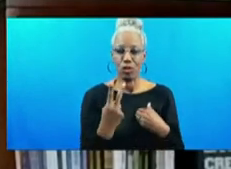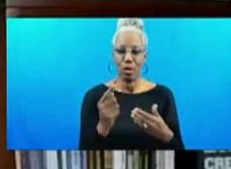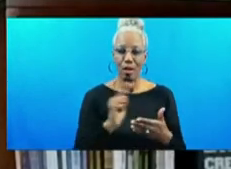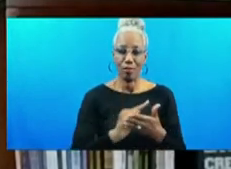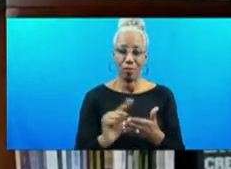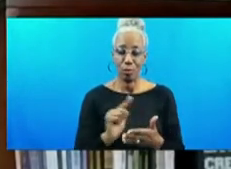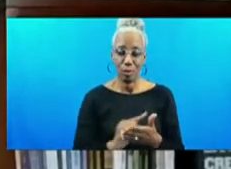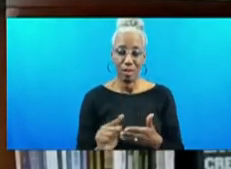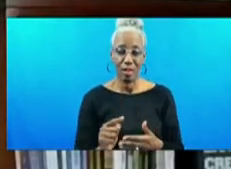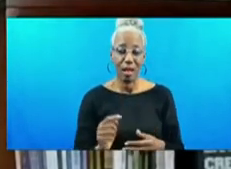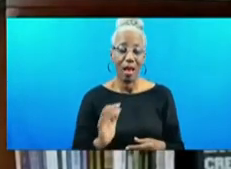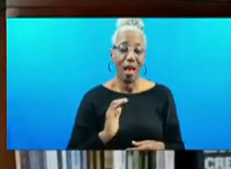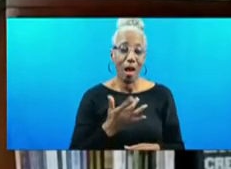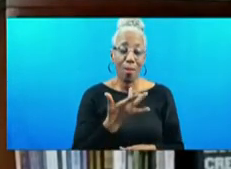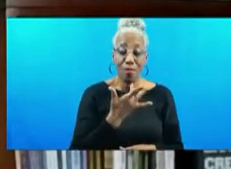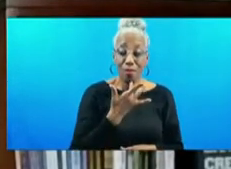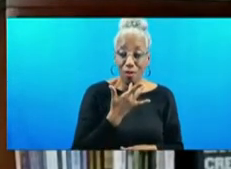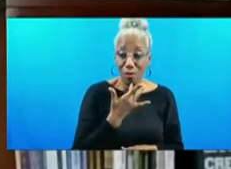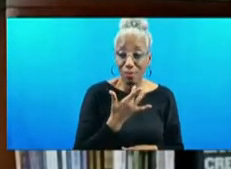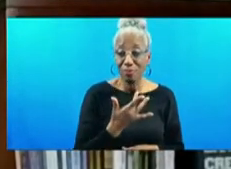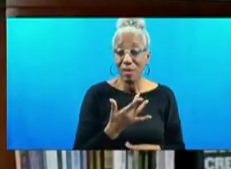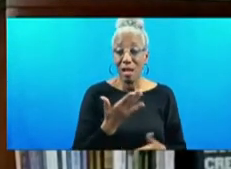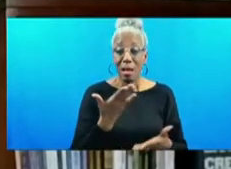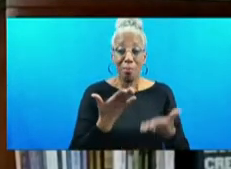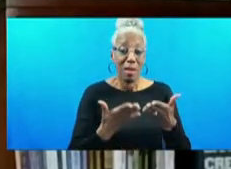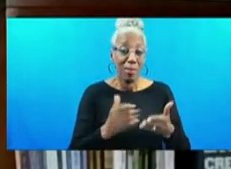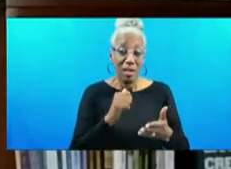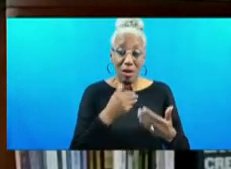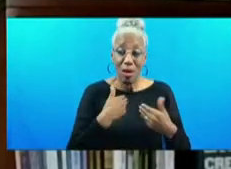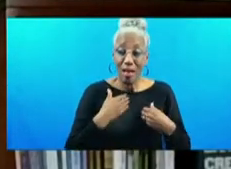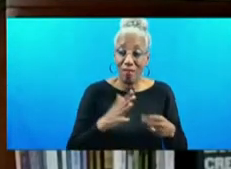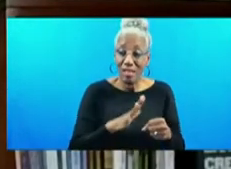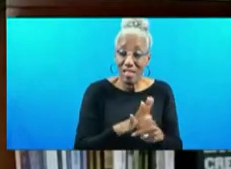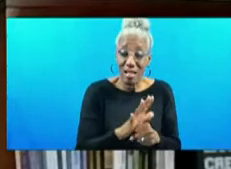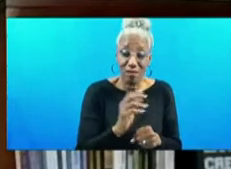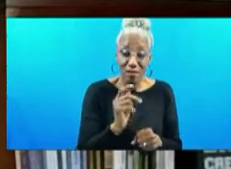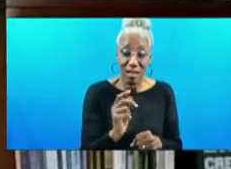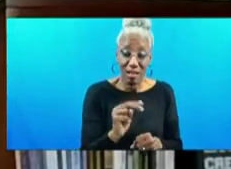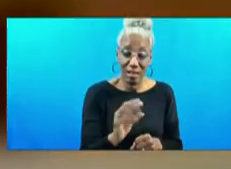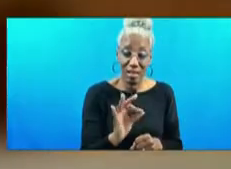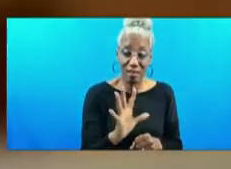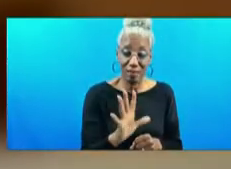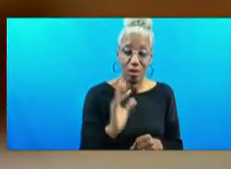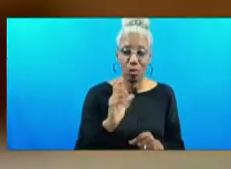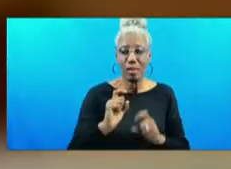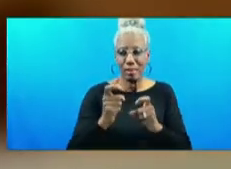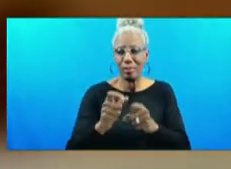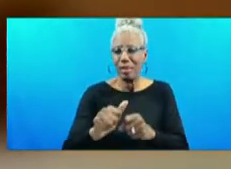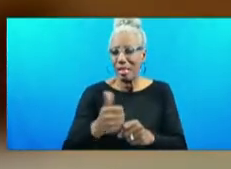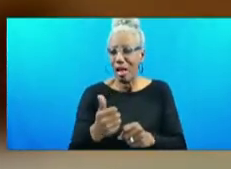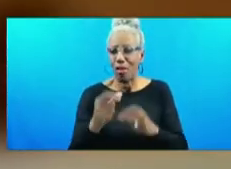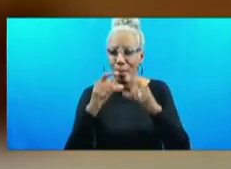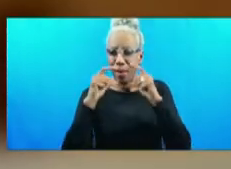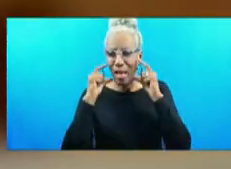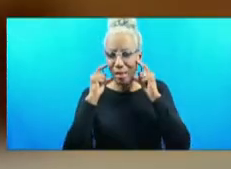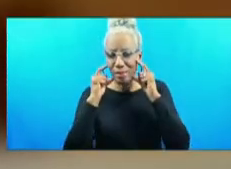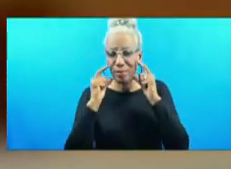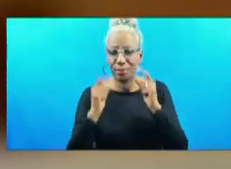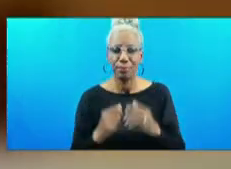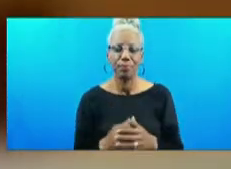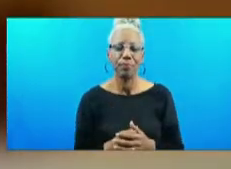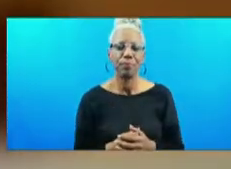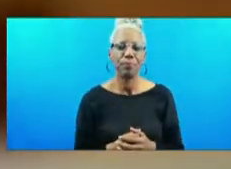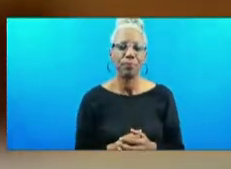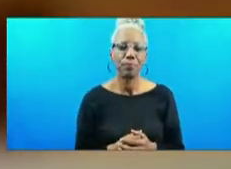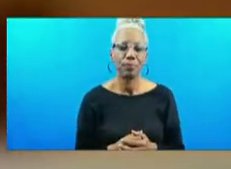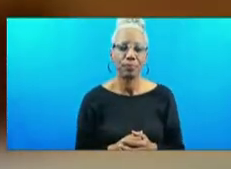have additional KN95 masks right now, so that they are protected. Thank you. Just one more comment, Byron, I'll give more time to